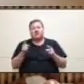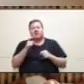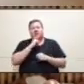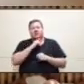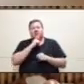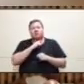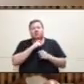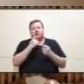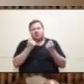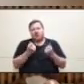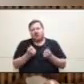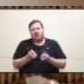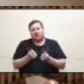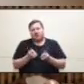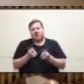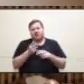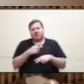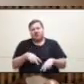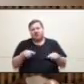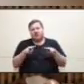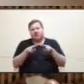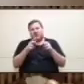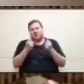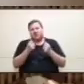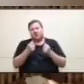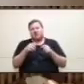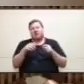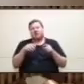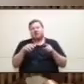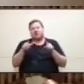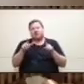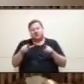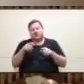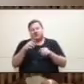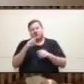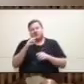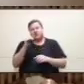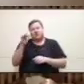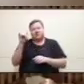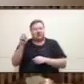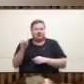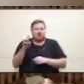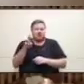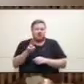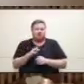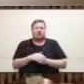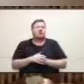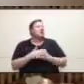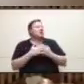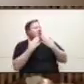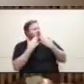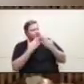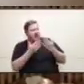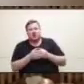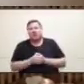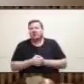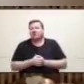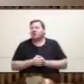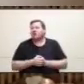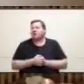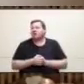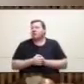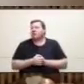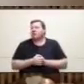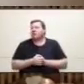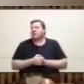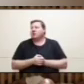money and there is value for money on that 17 million. Thank you. Thank you. The province, how